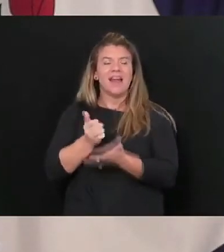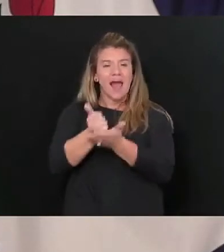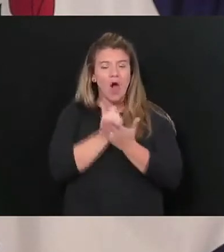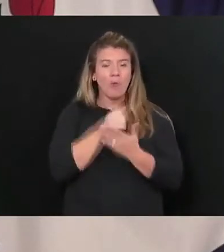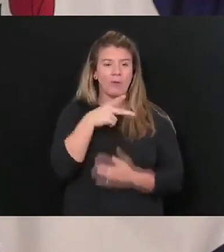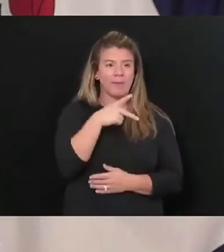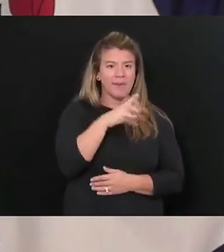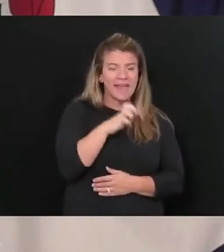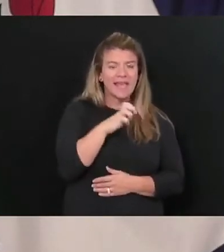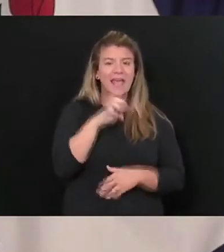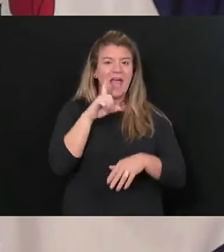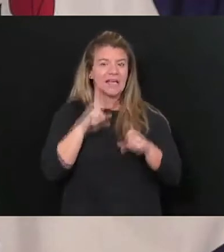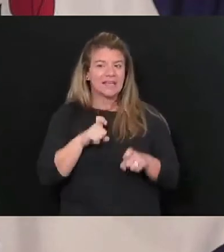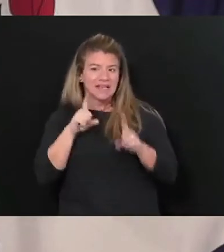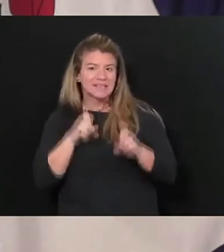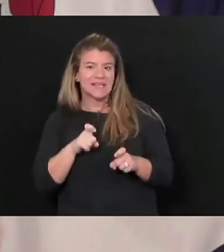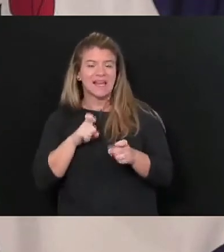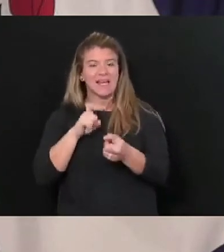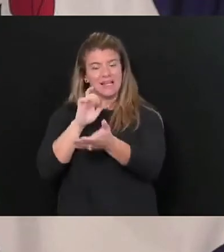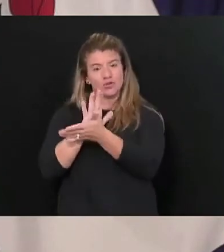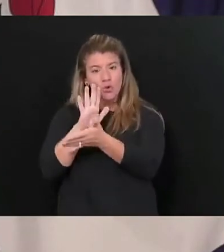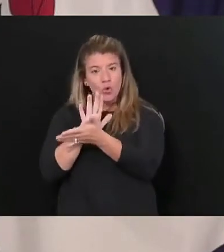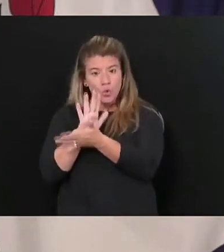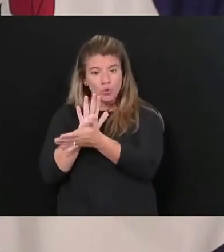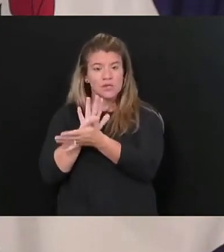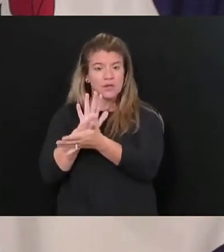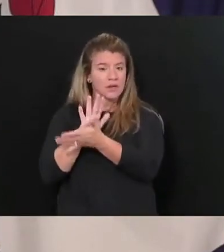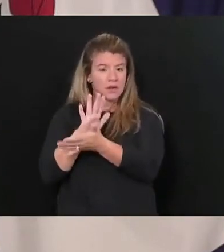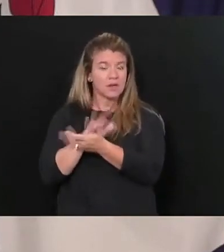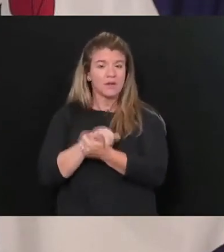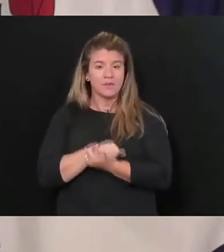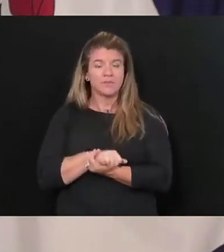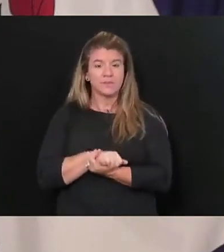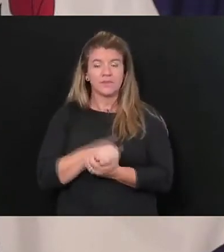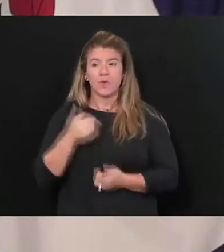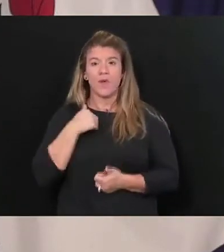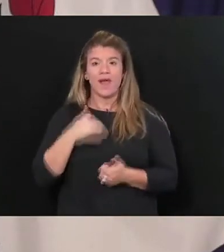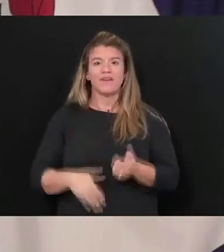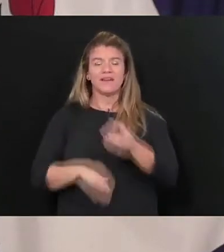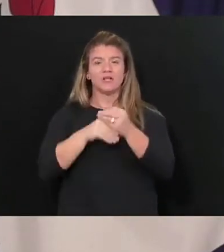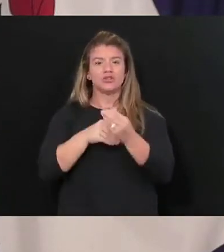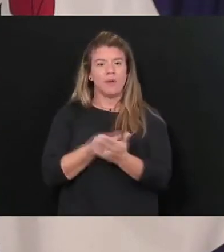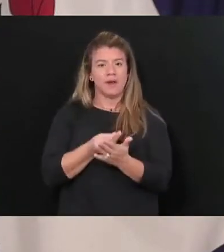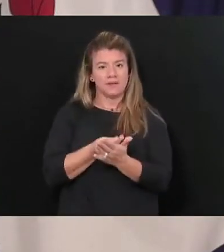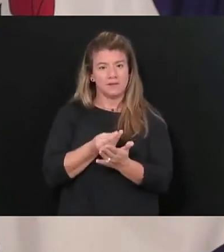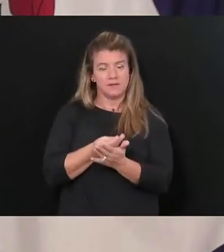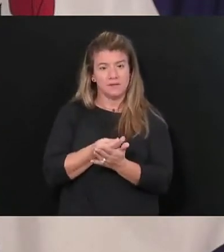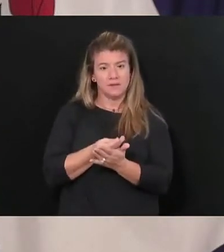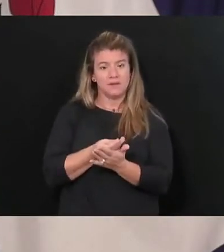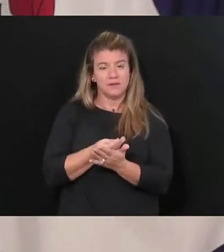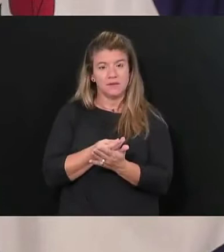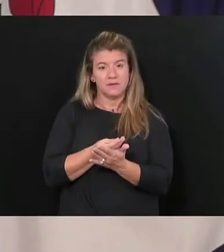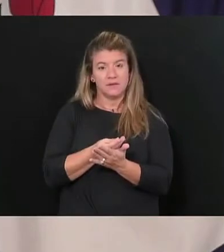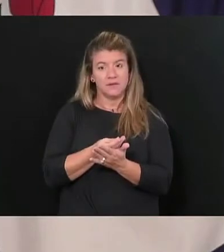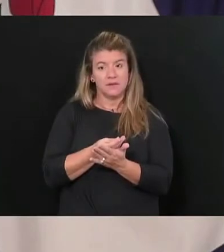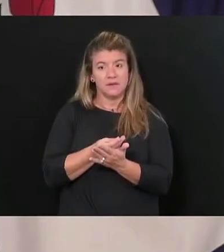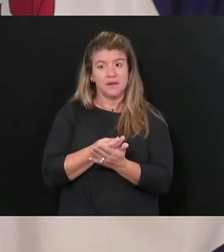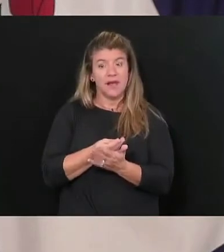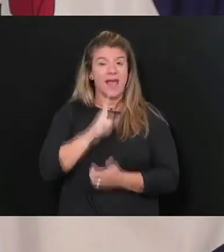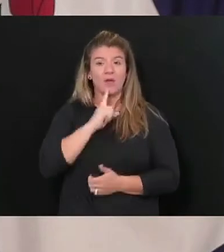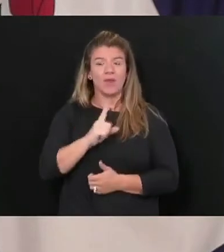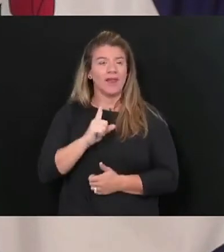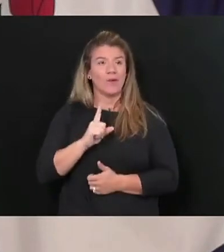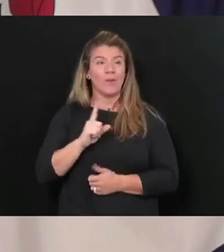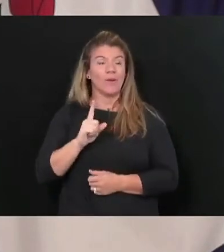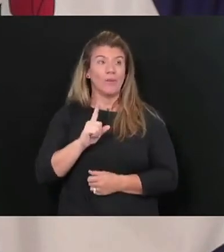testing. With our schools, we've got, additional monies in, even more